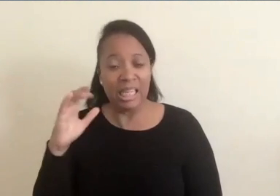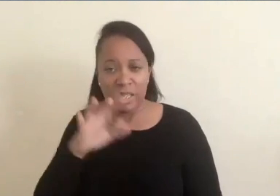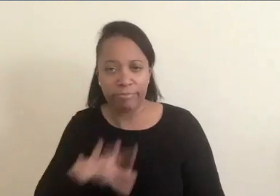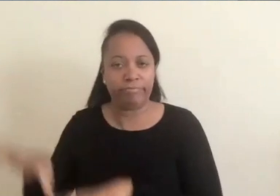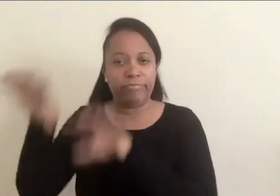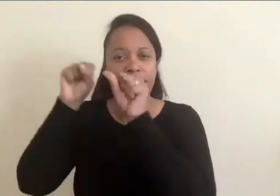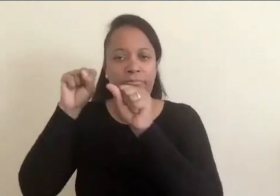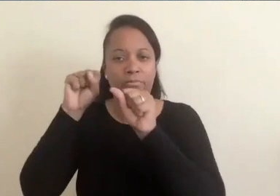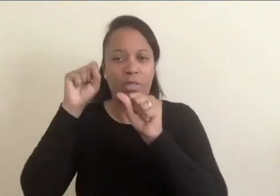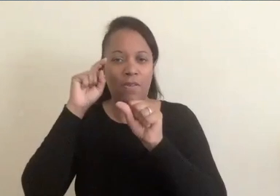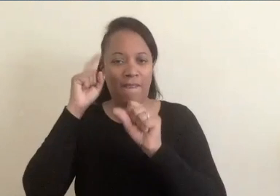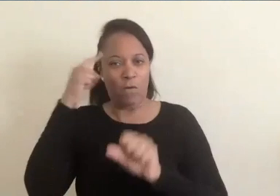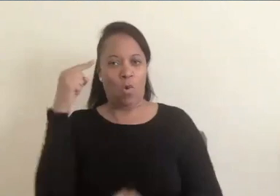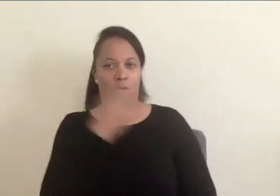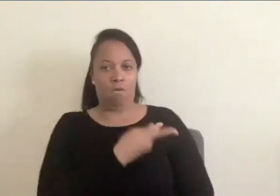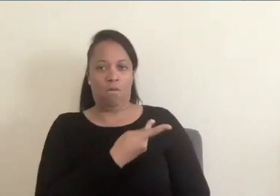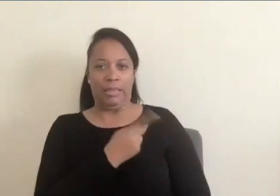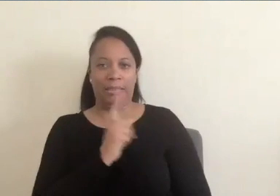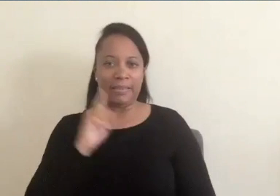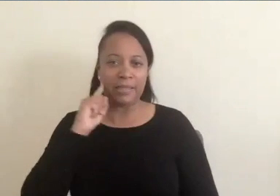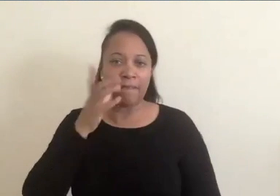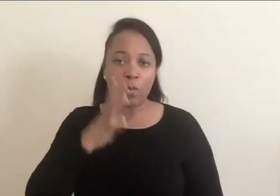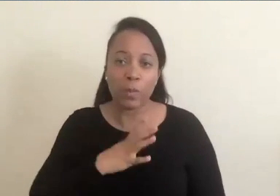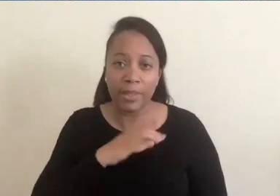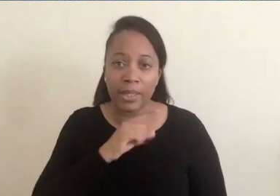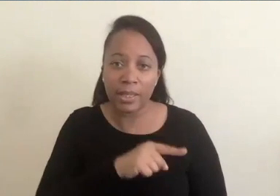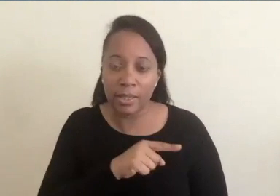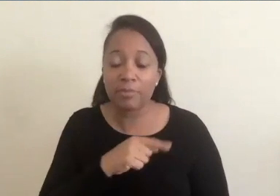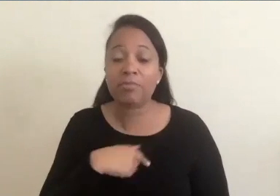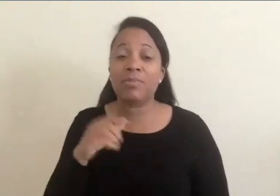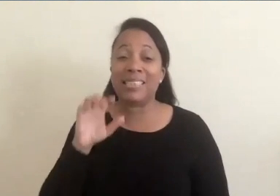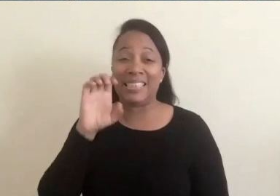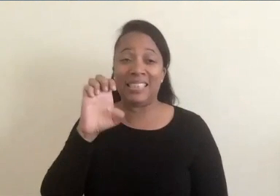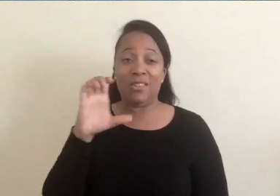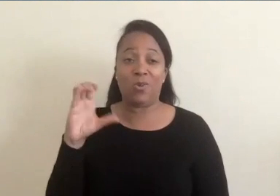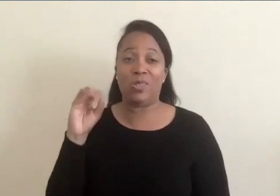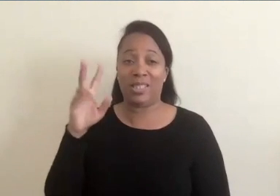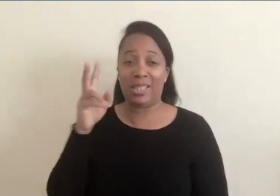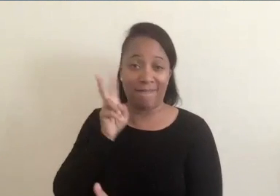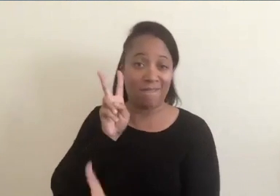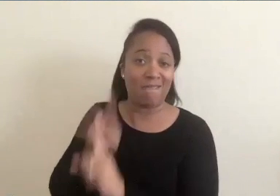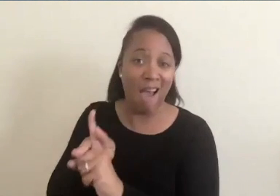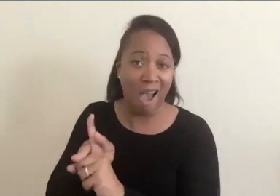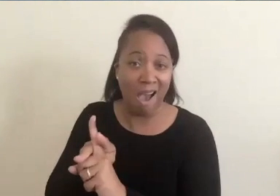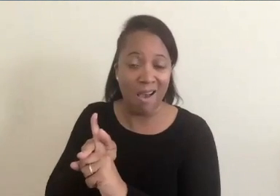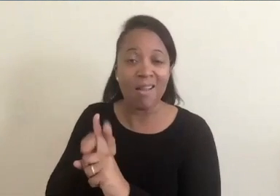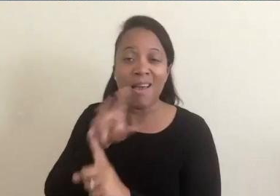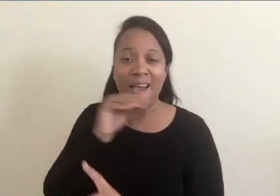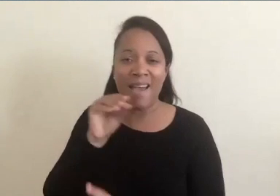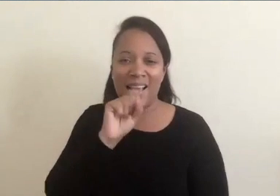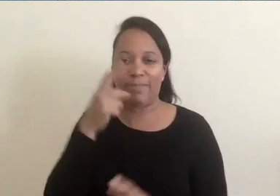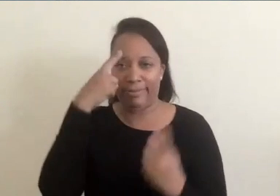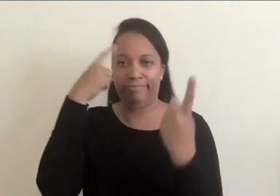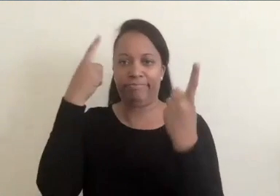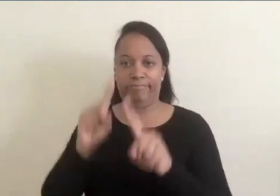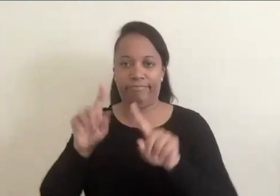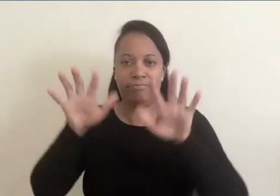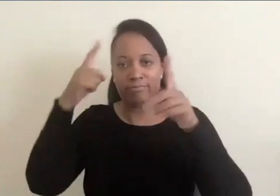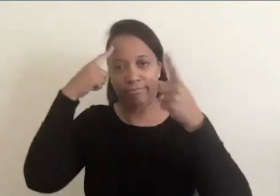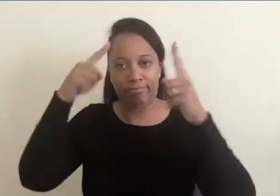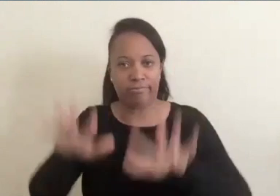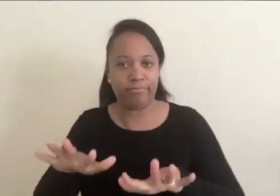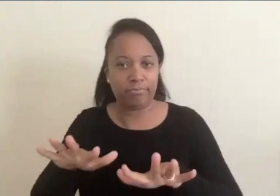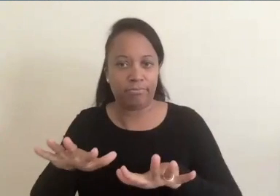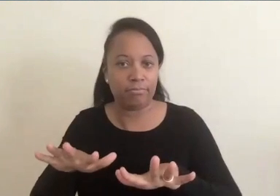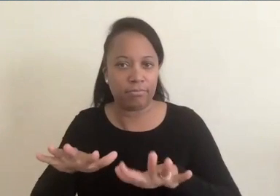we'll take this up on their behalf. They file a lawsuit and a settlement was negotiated. So in the first case